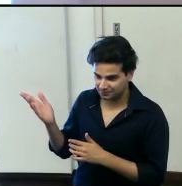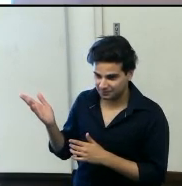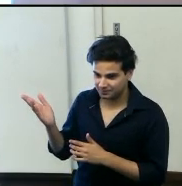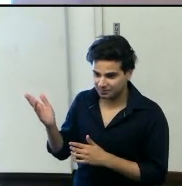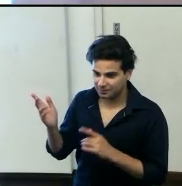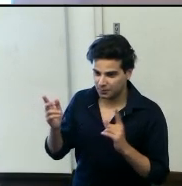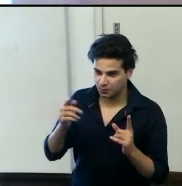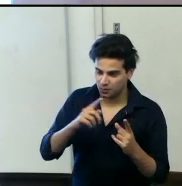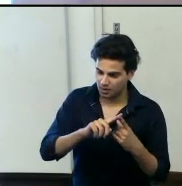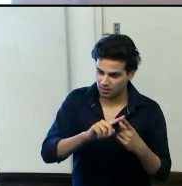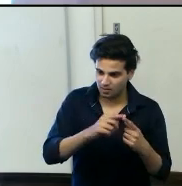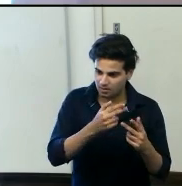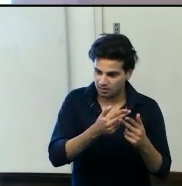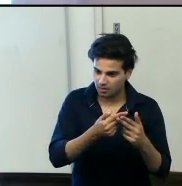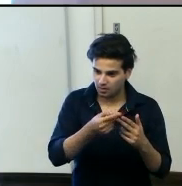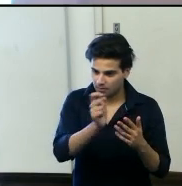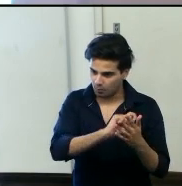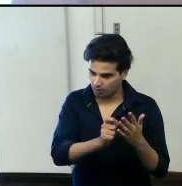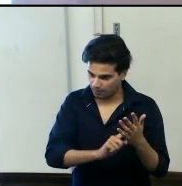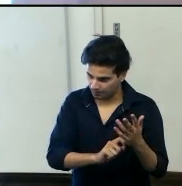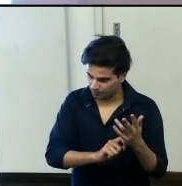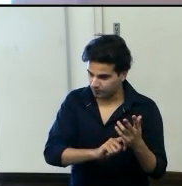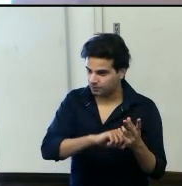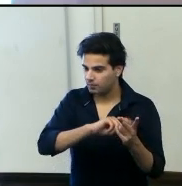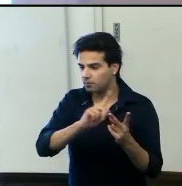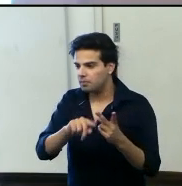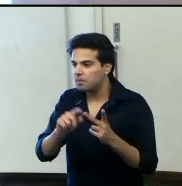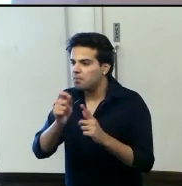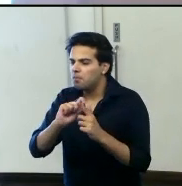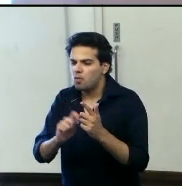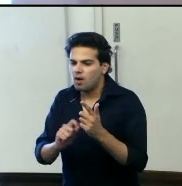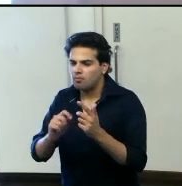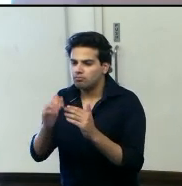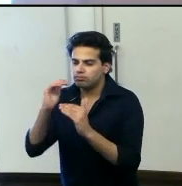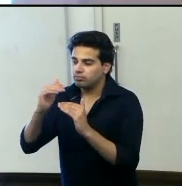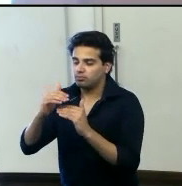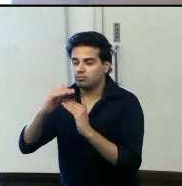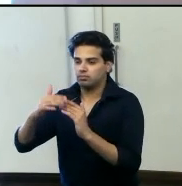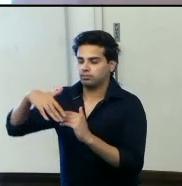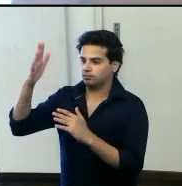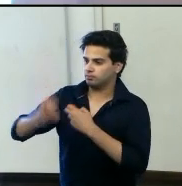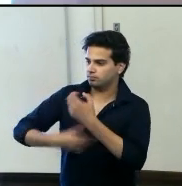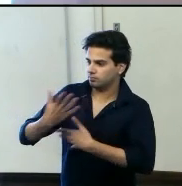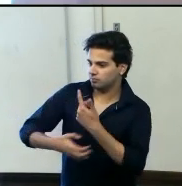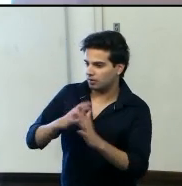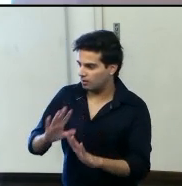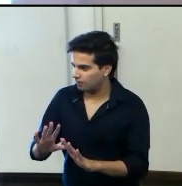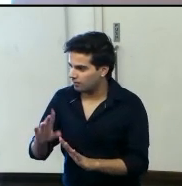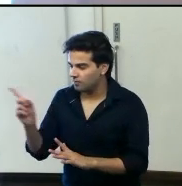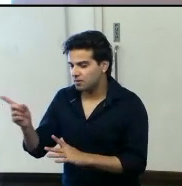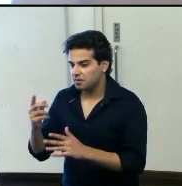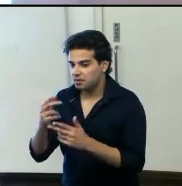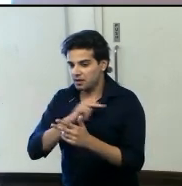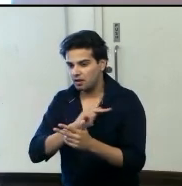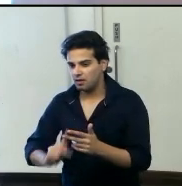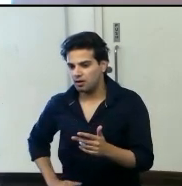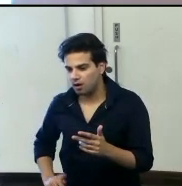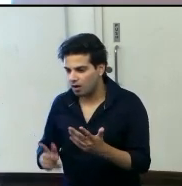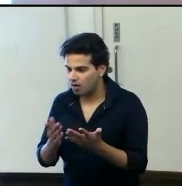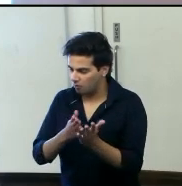one is this poem, and beyond this, beyond Pampa, it's just the Kannada